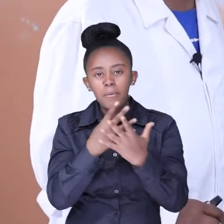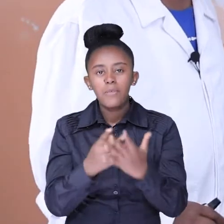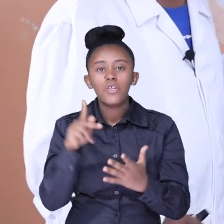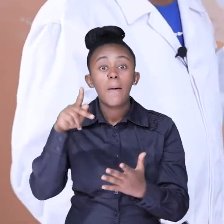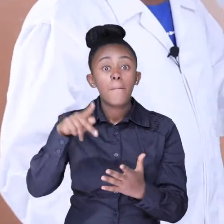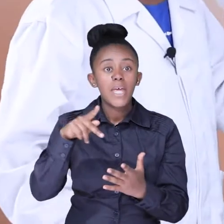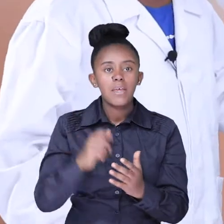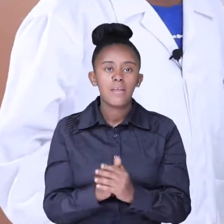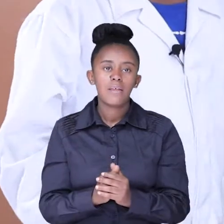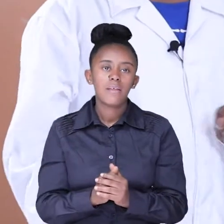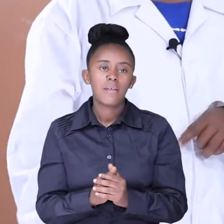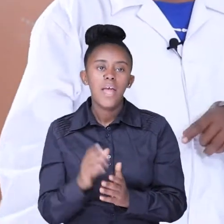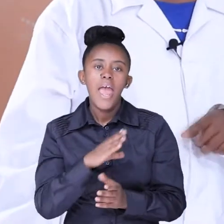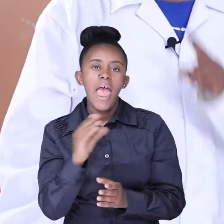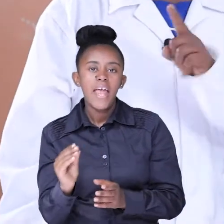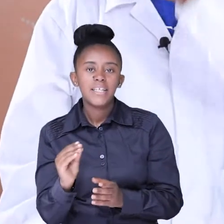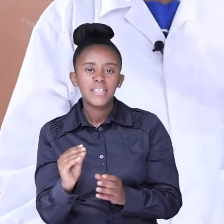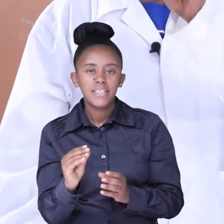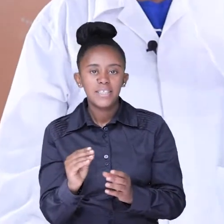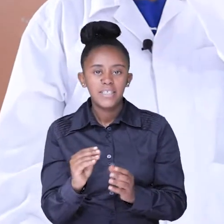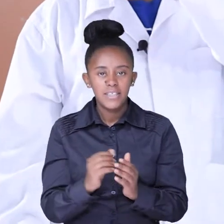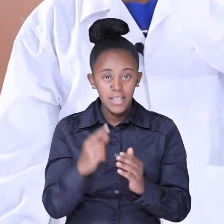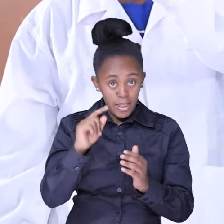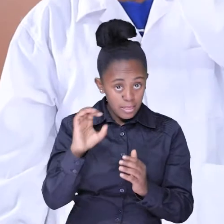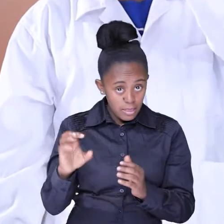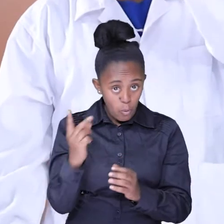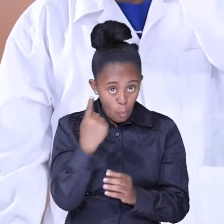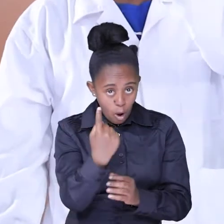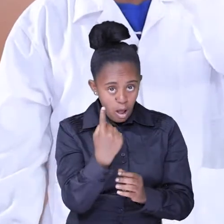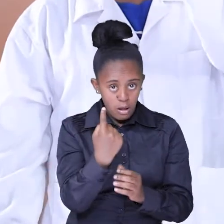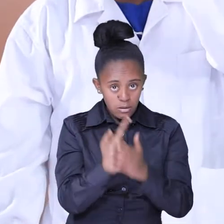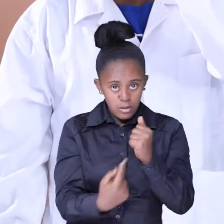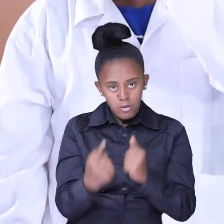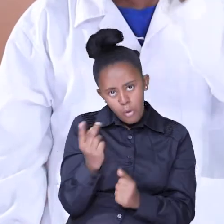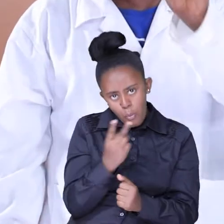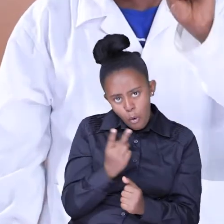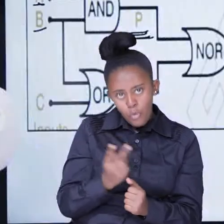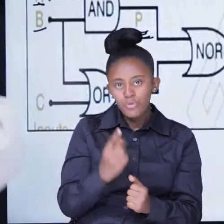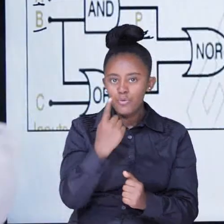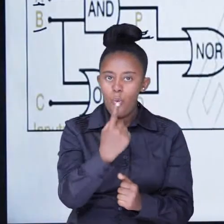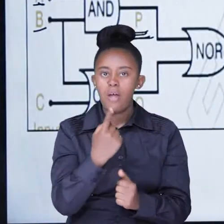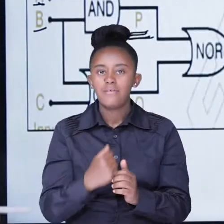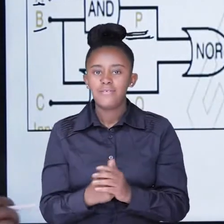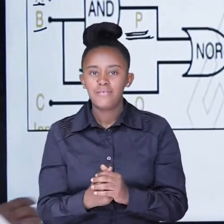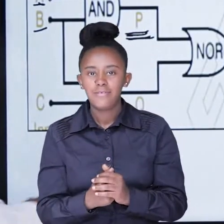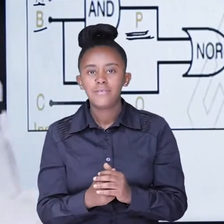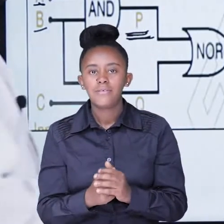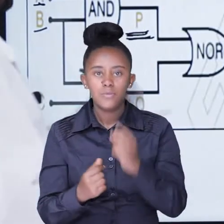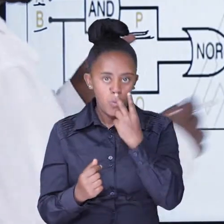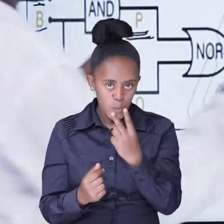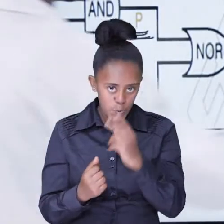P. In the gate is what? 1. Only both input is 1.